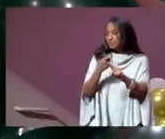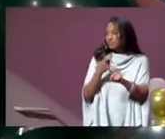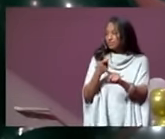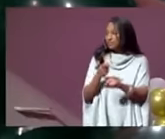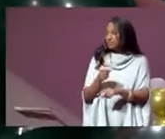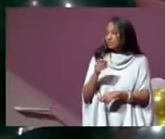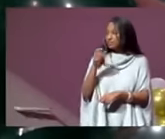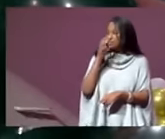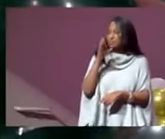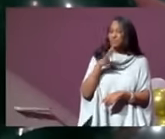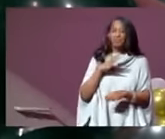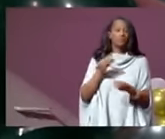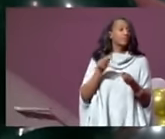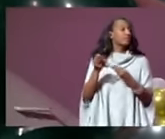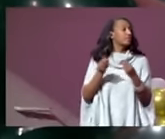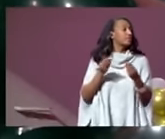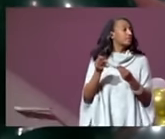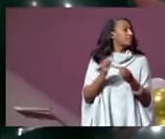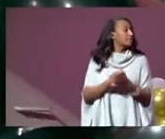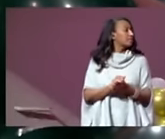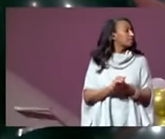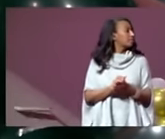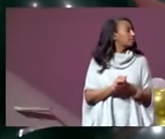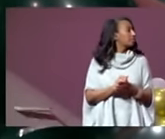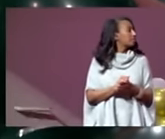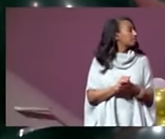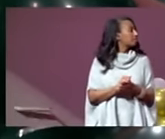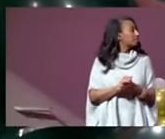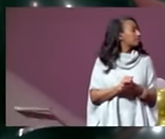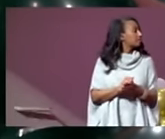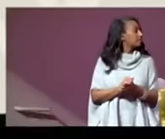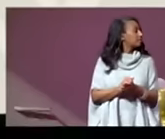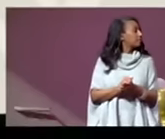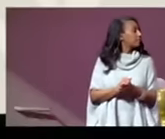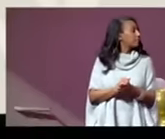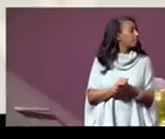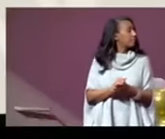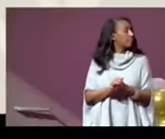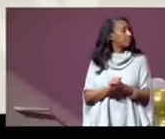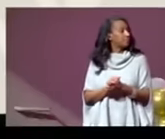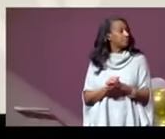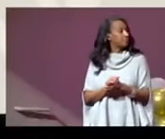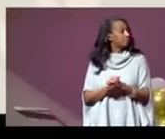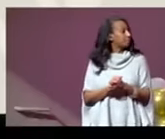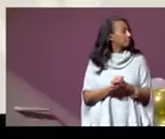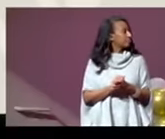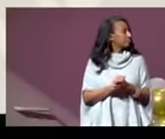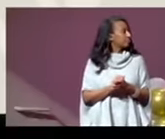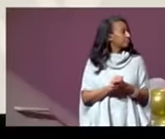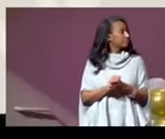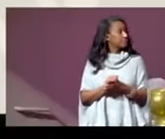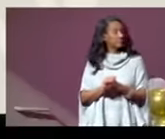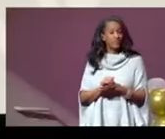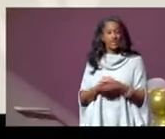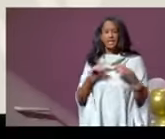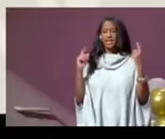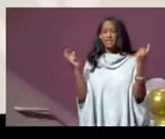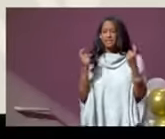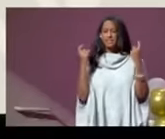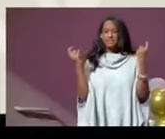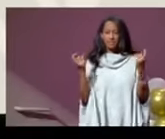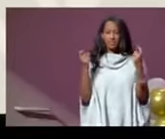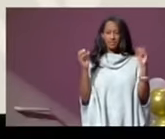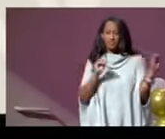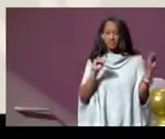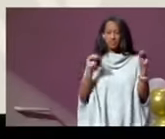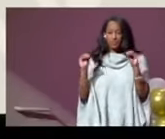I believe update for the women of the West at the facility for their celebration has been moved. The Emerald Brunch